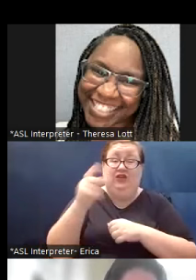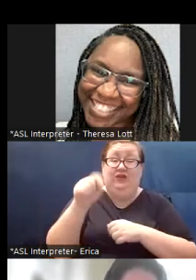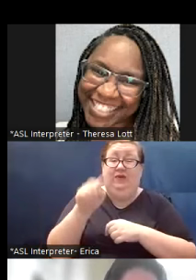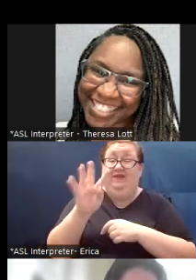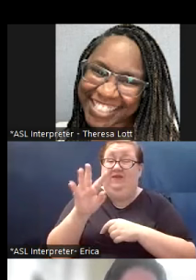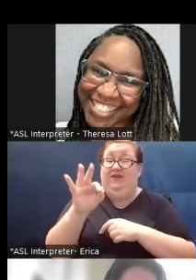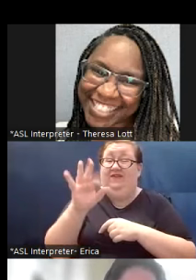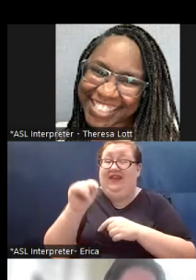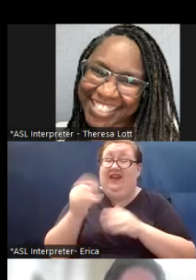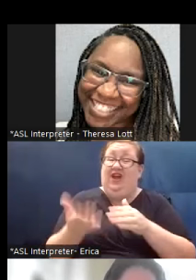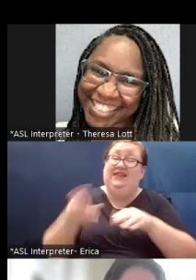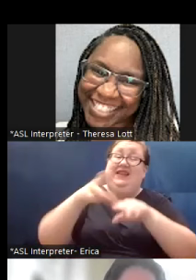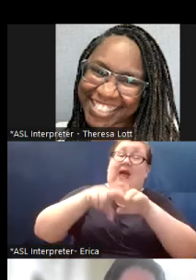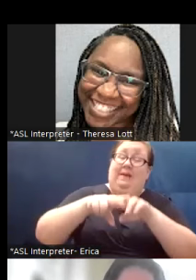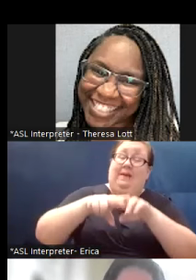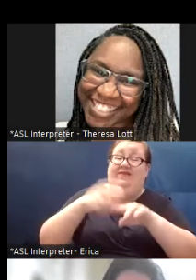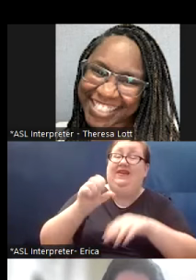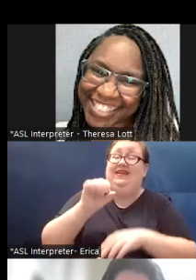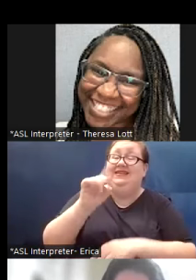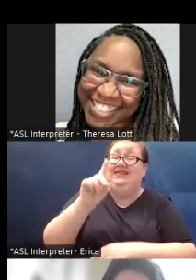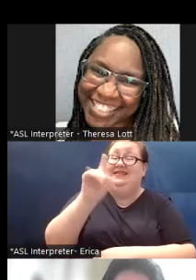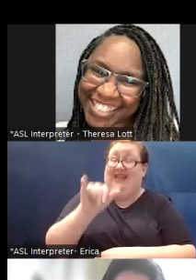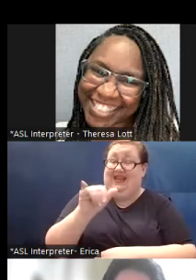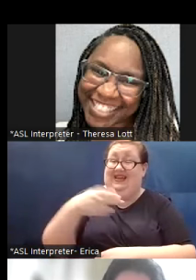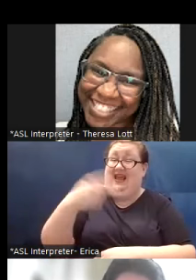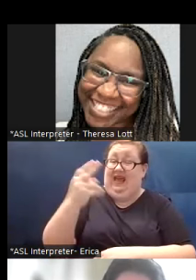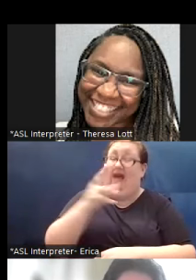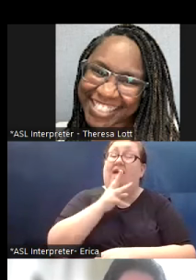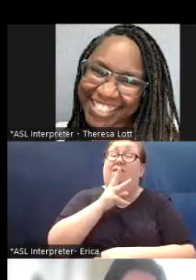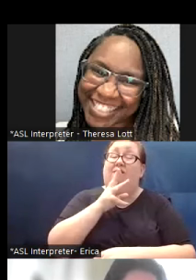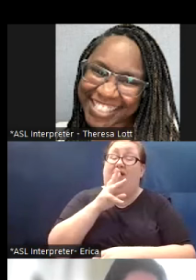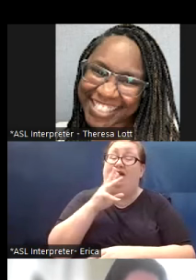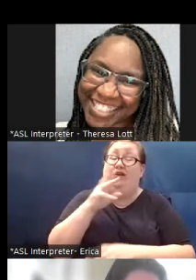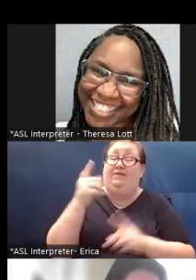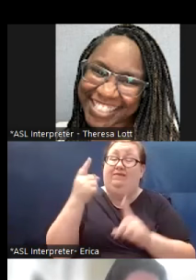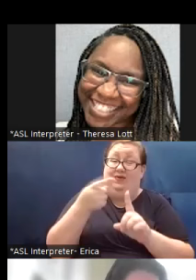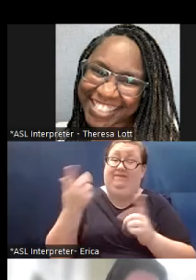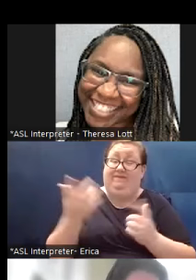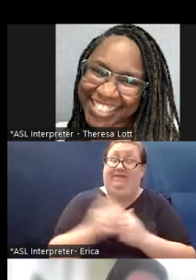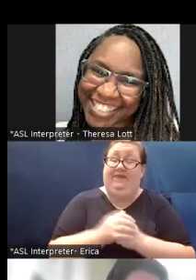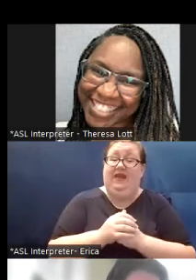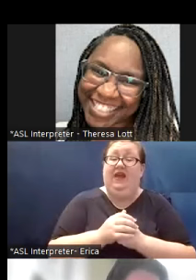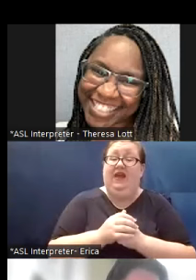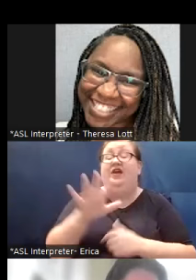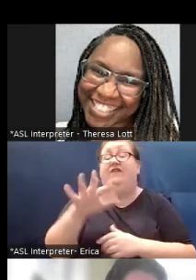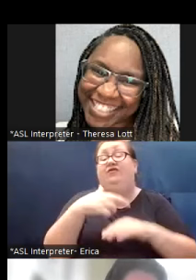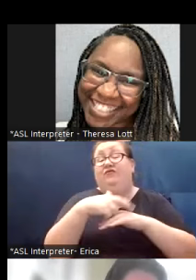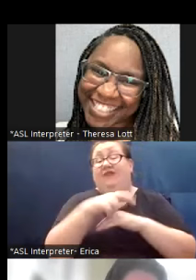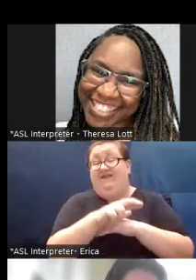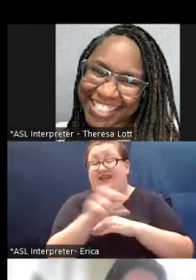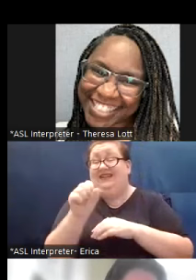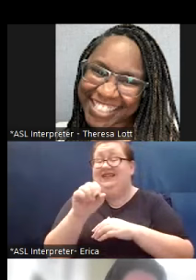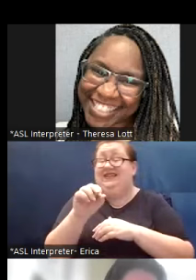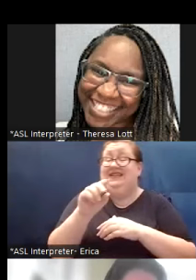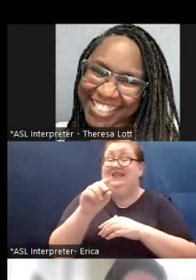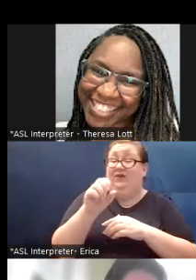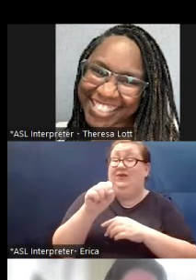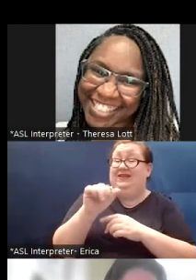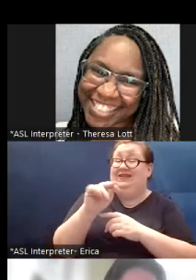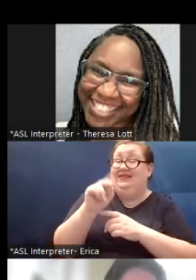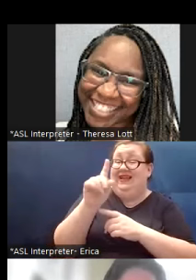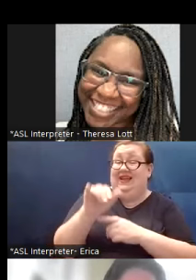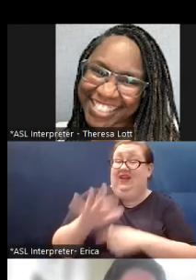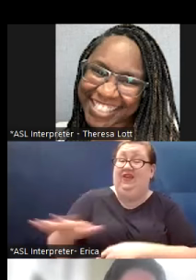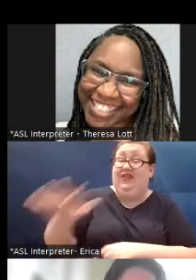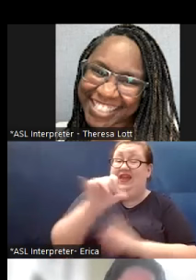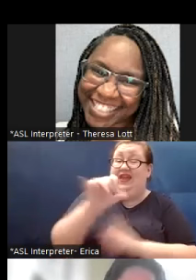marks. As a frame of reference, the entire state of New Jersey suffered $30 billion